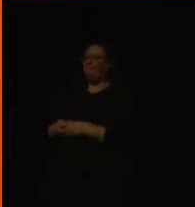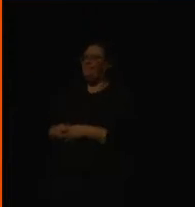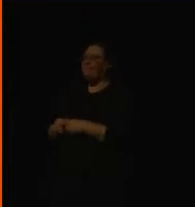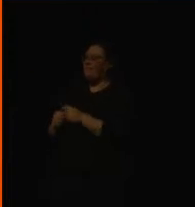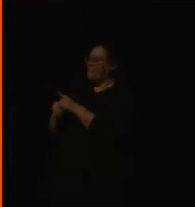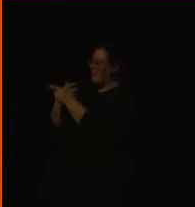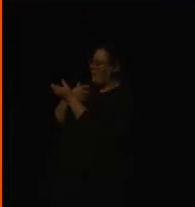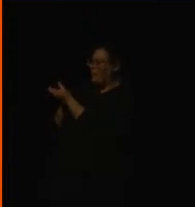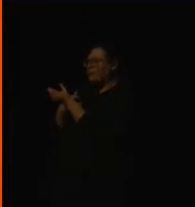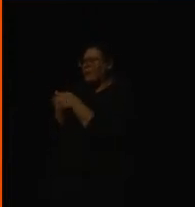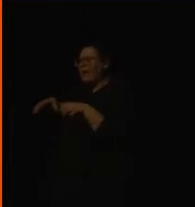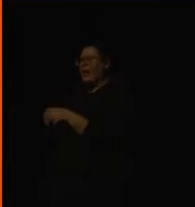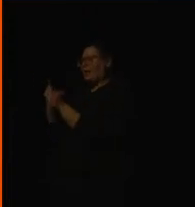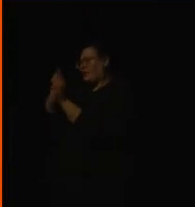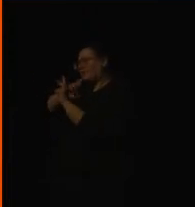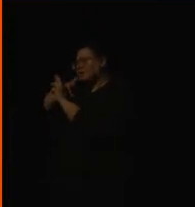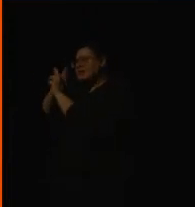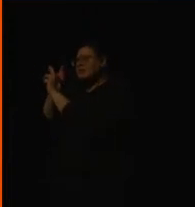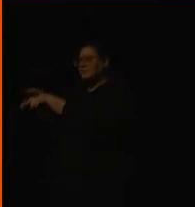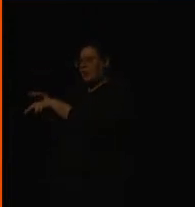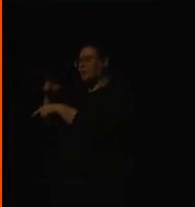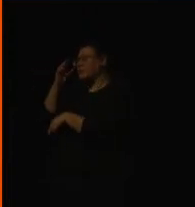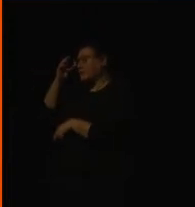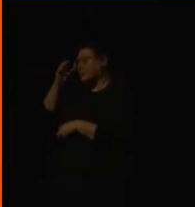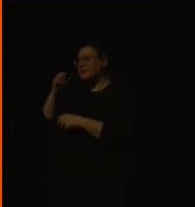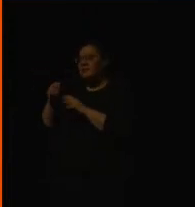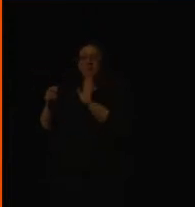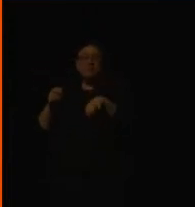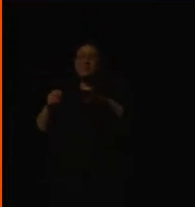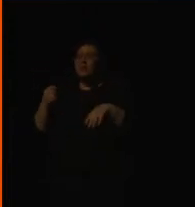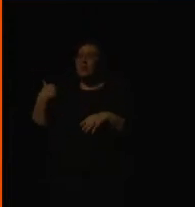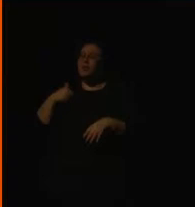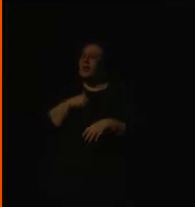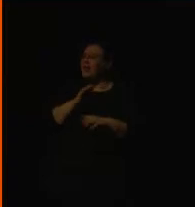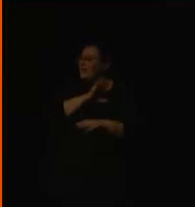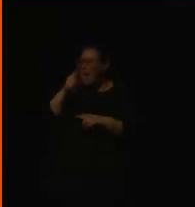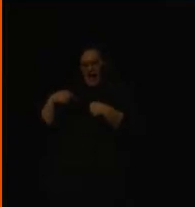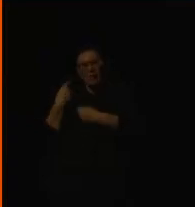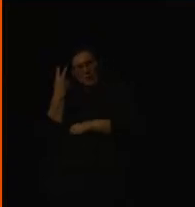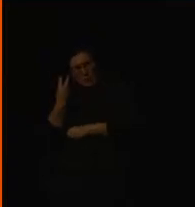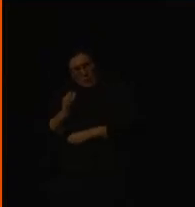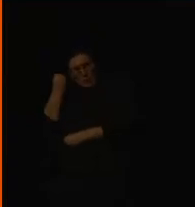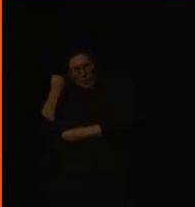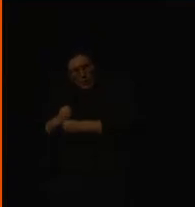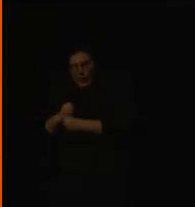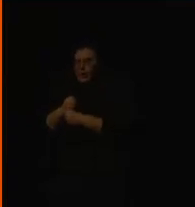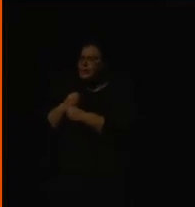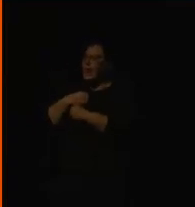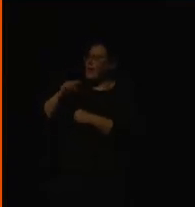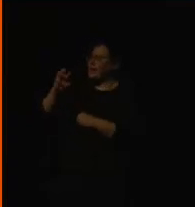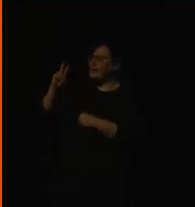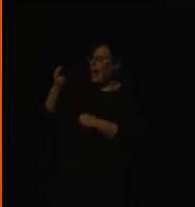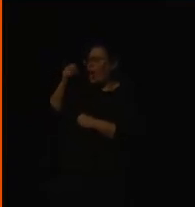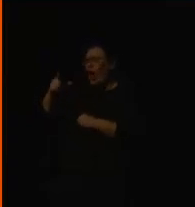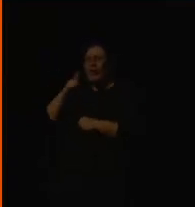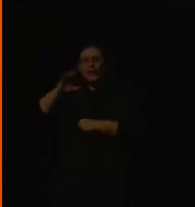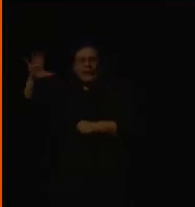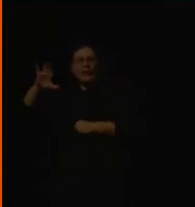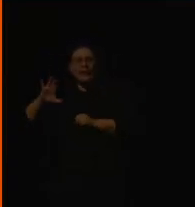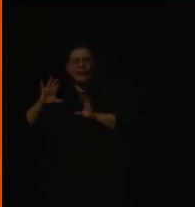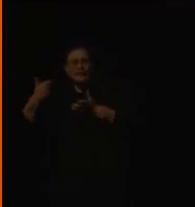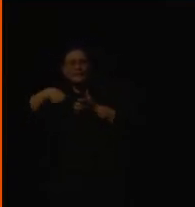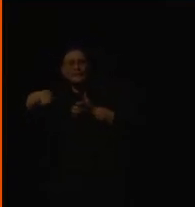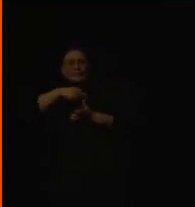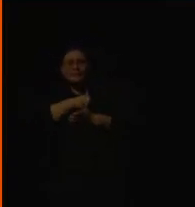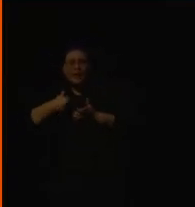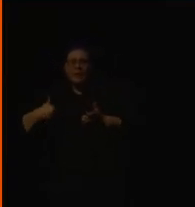the lack of response from Peter Roskam. He has never once in the past 2 years had a town hall for his constituents. Someone who